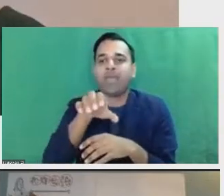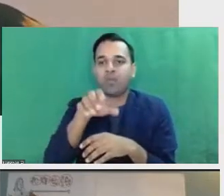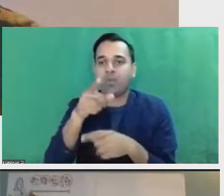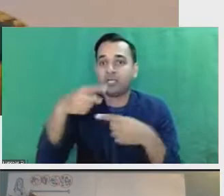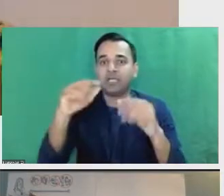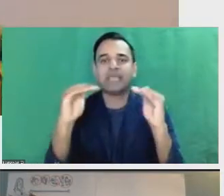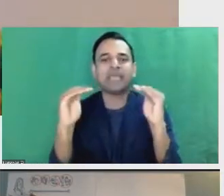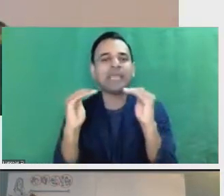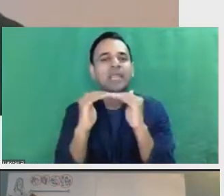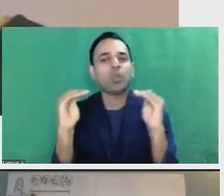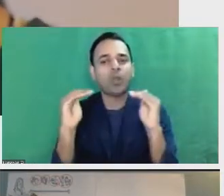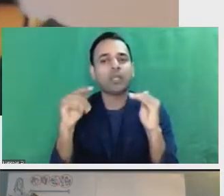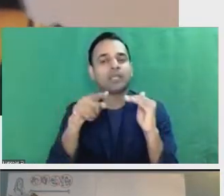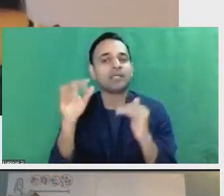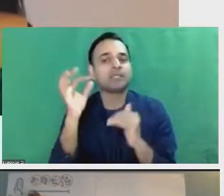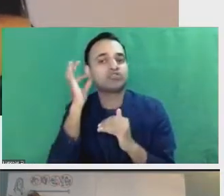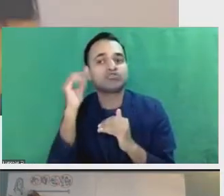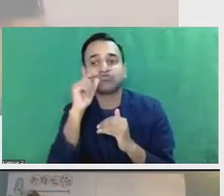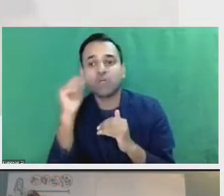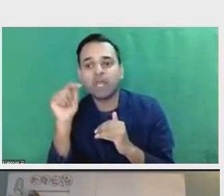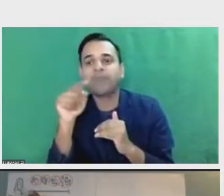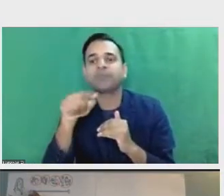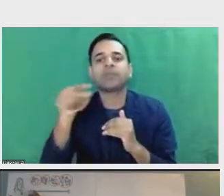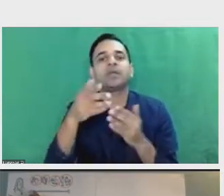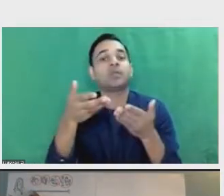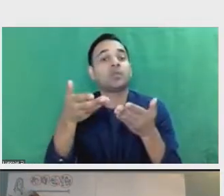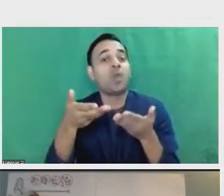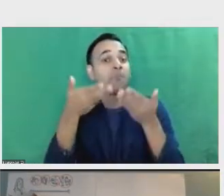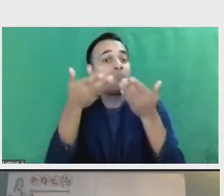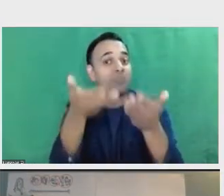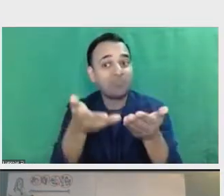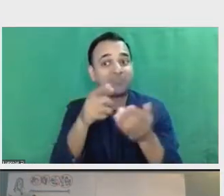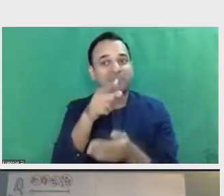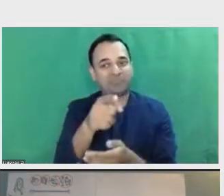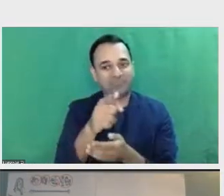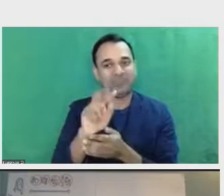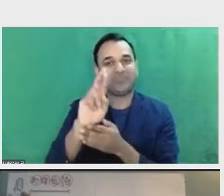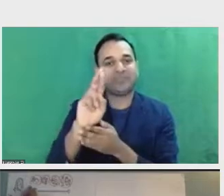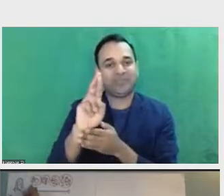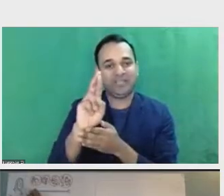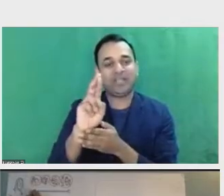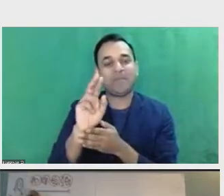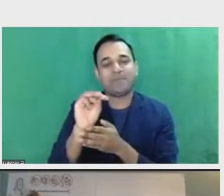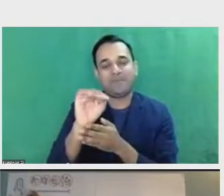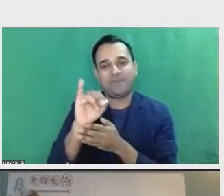Thank you, Pamela. And it's a wonderful, wonderful event to have put together and see some